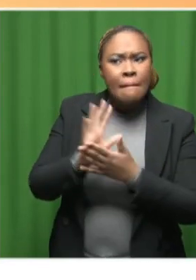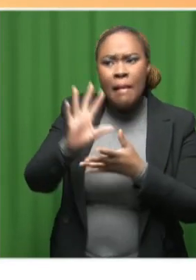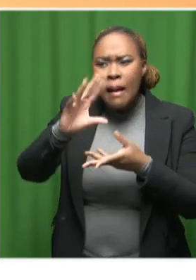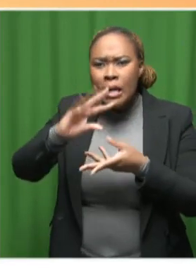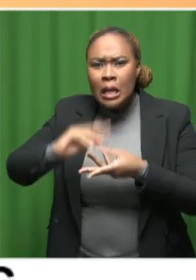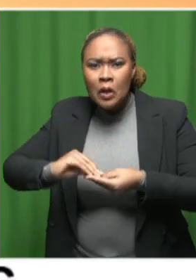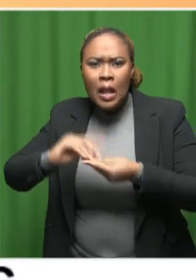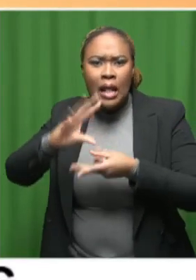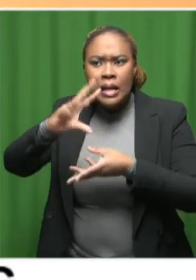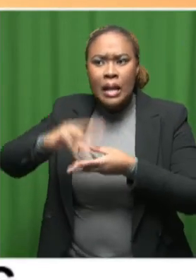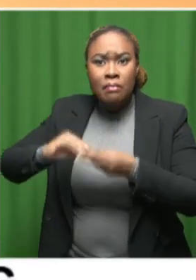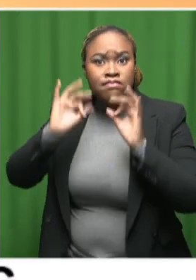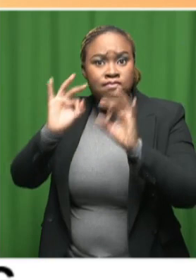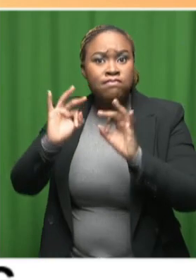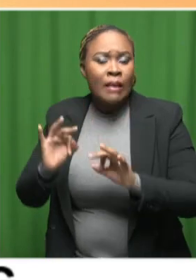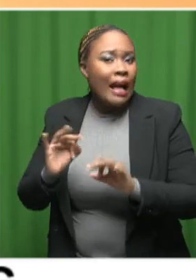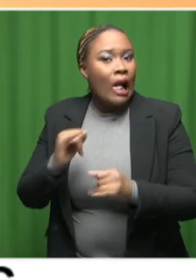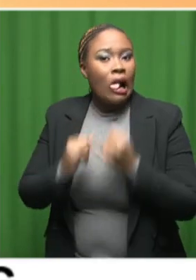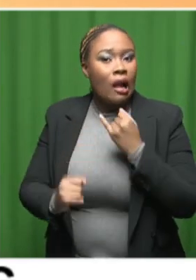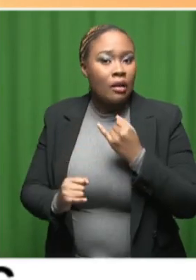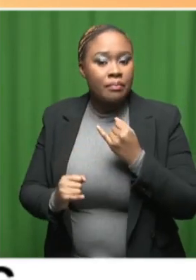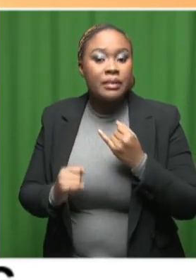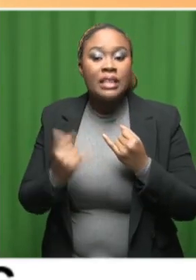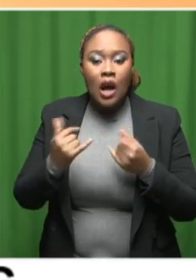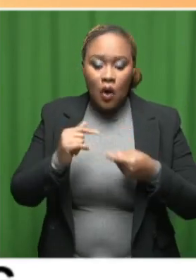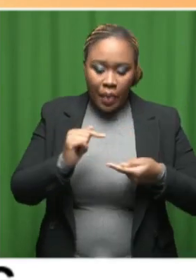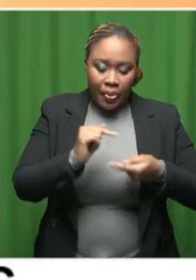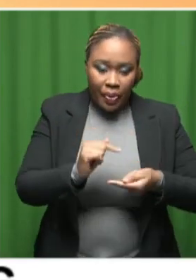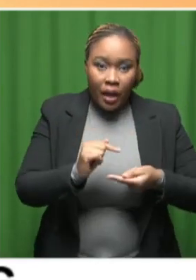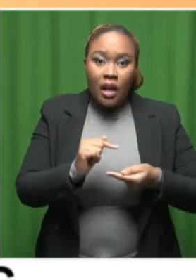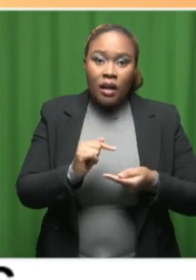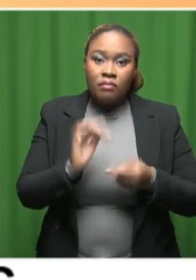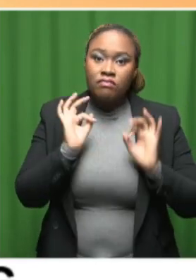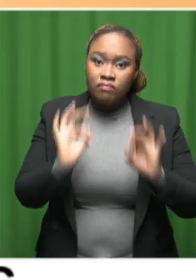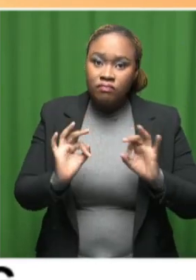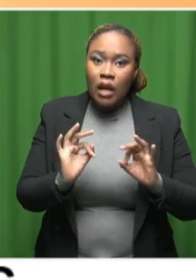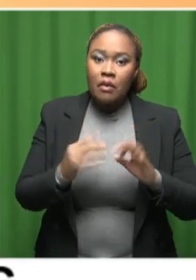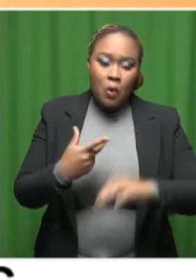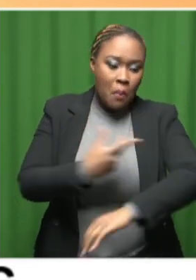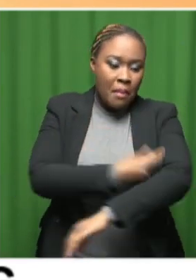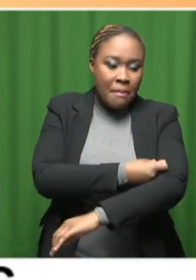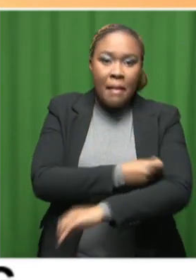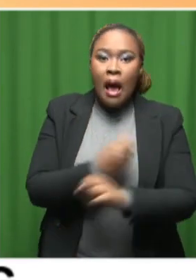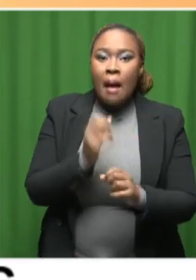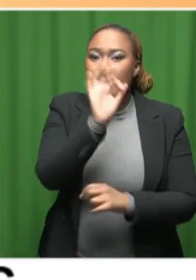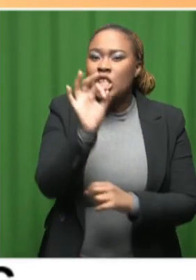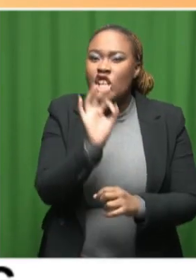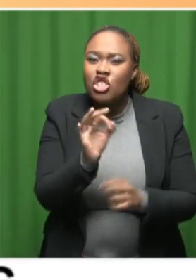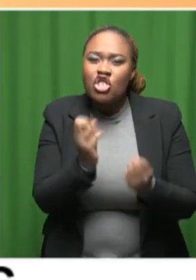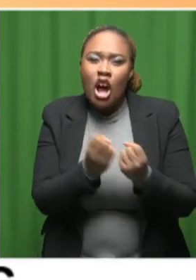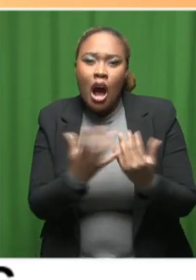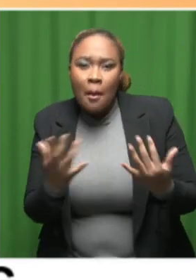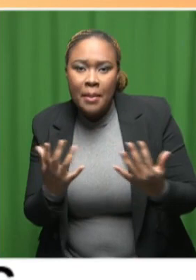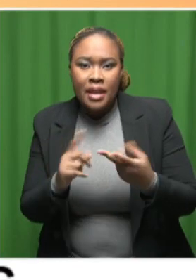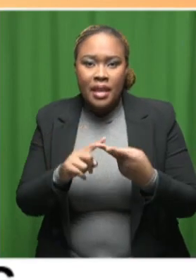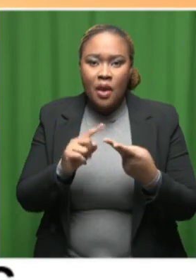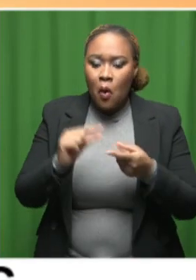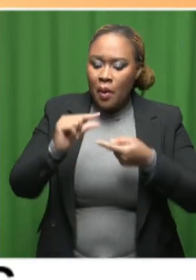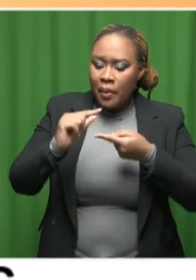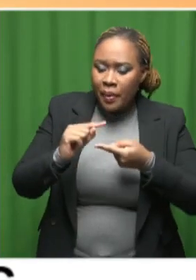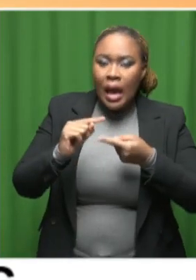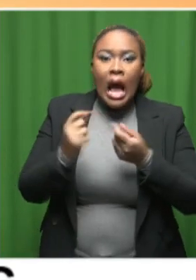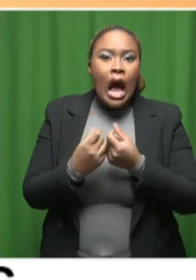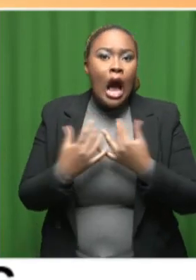accurately. Now, dosing calculations are just one of the types of issues, right? But you can imagine when you go to your